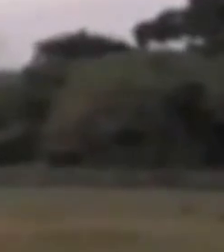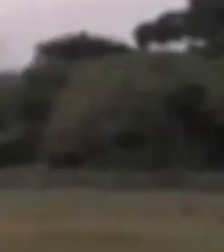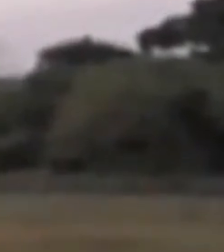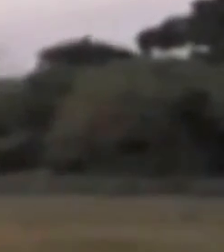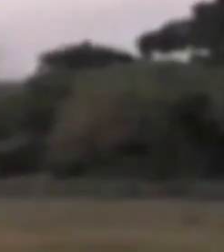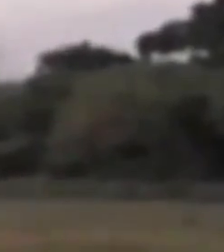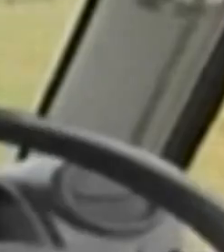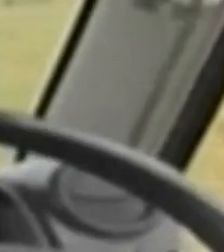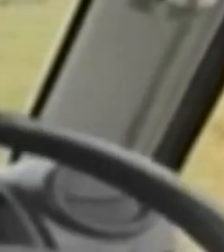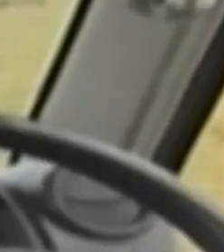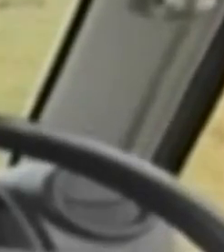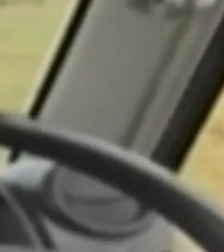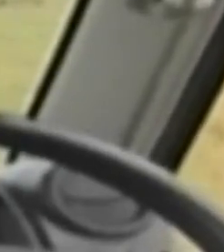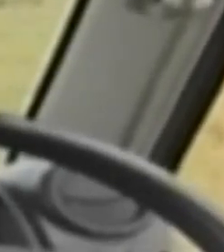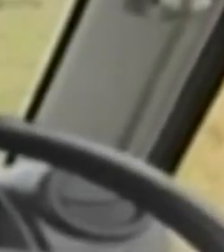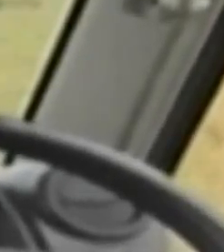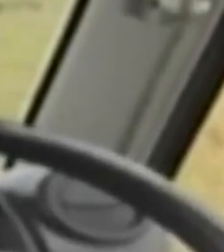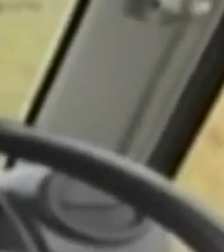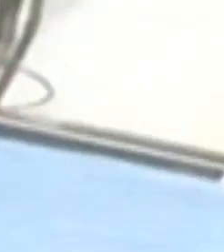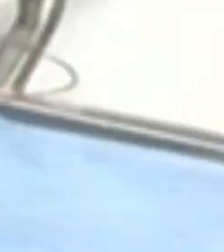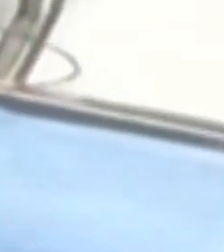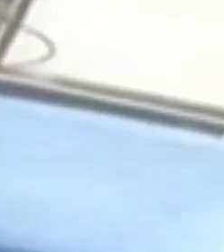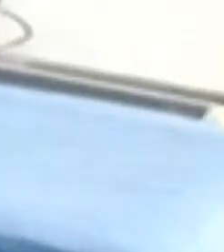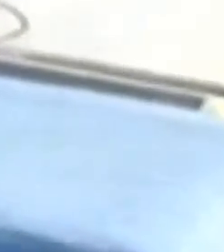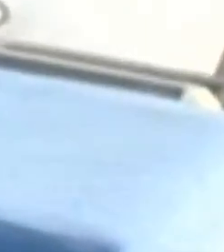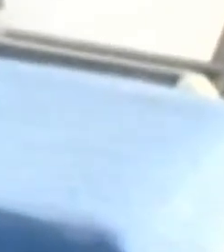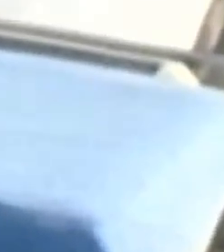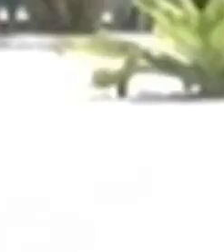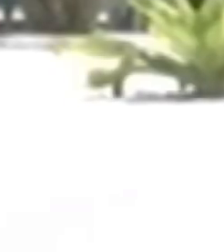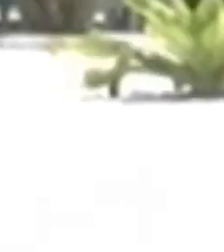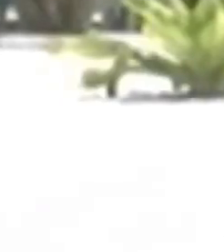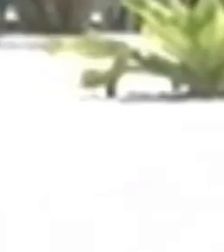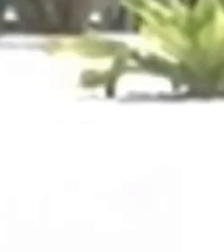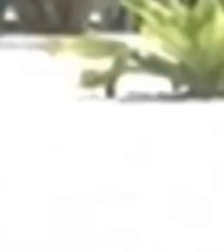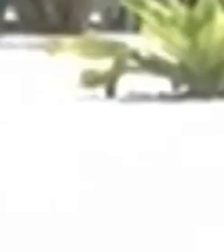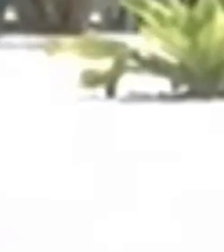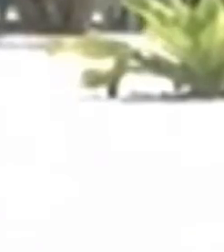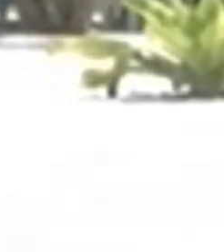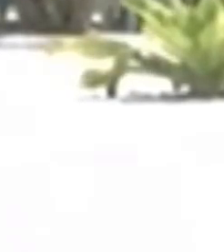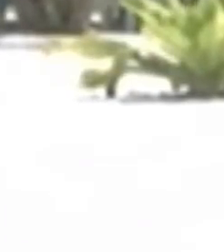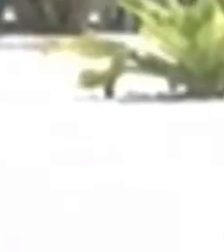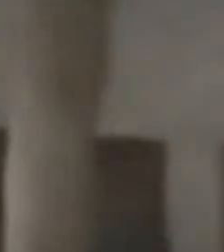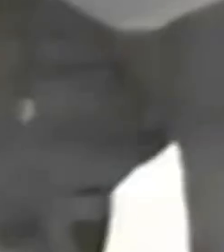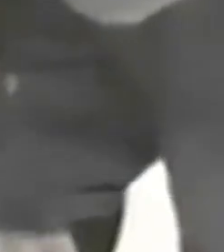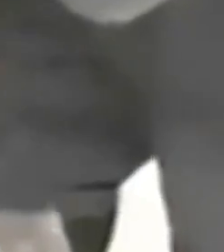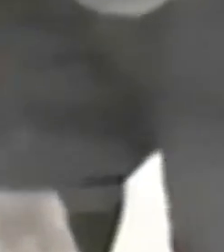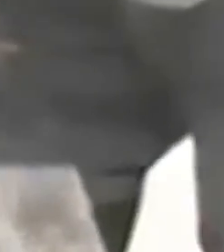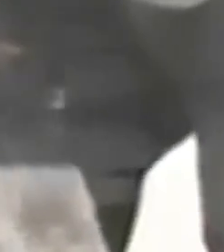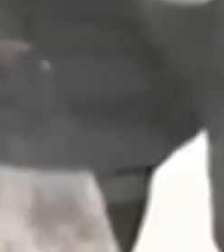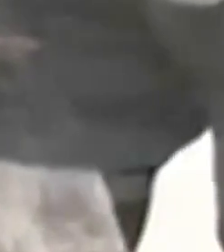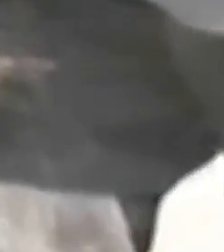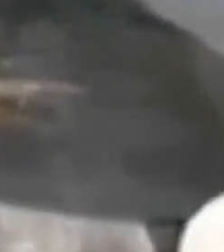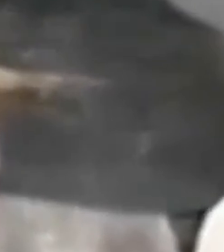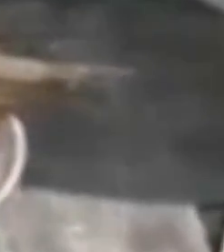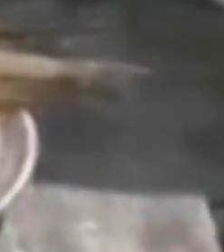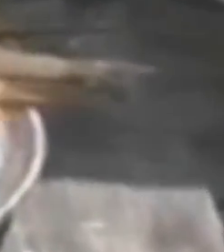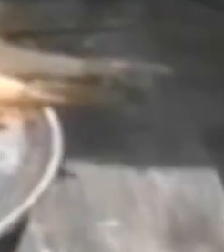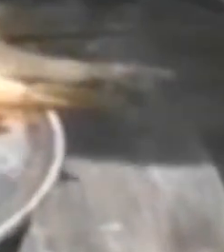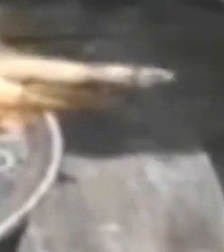when we think our journey has reached an end, you will be surprised it is just the beginning.